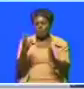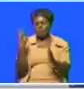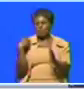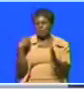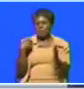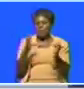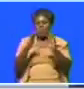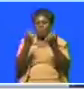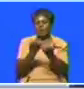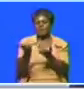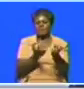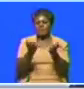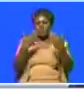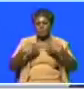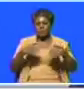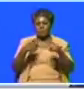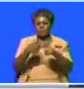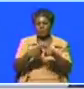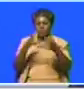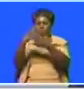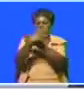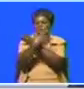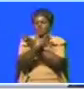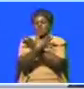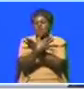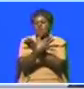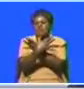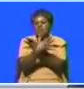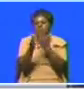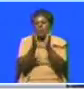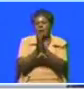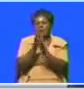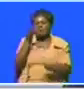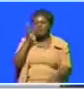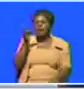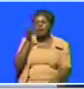of global investors from the Federal Republic of Germany, Netherlands, and France.